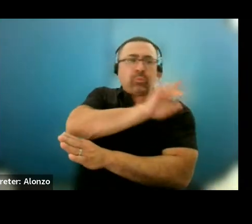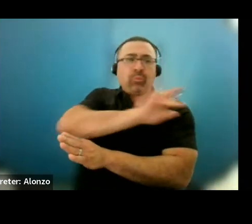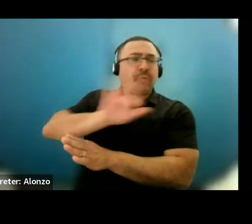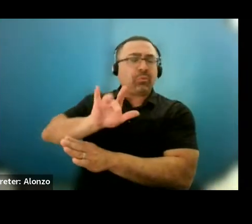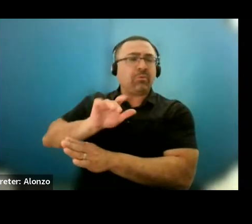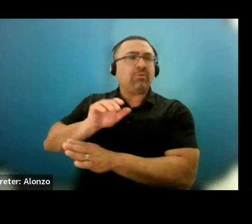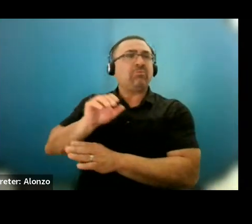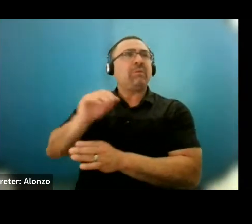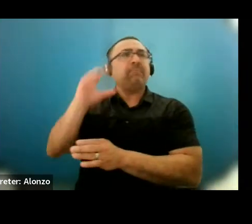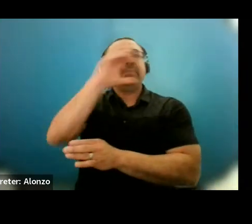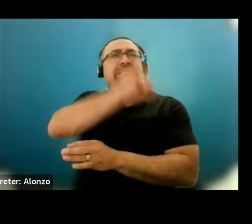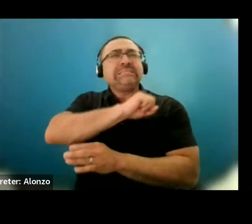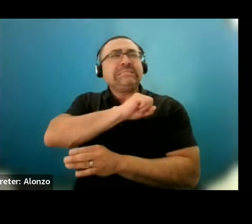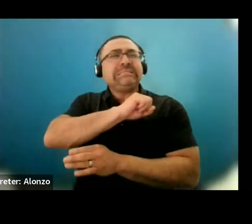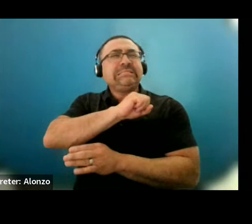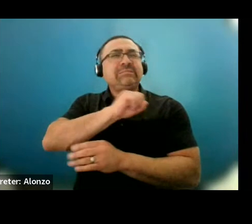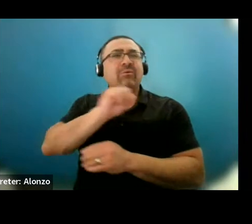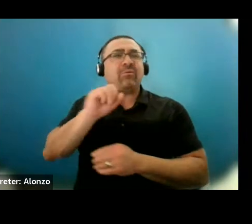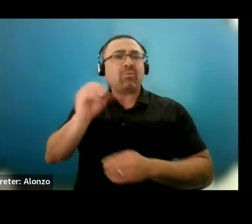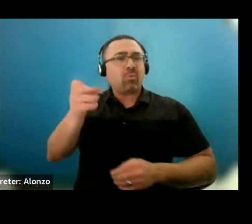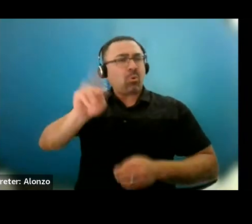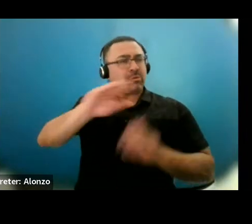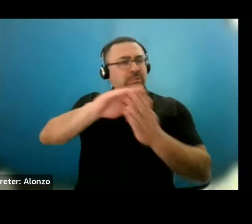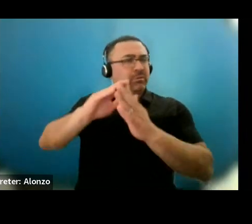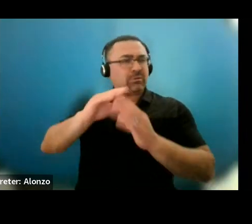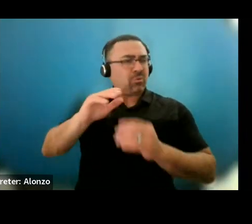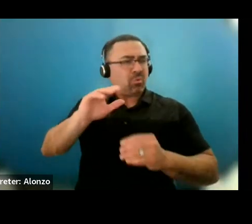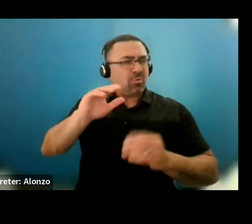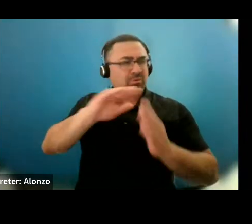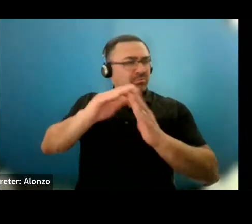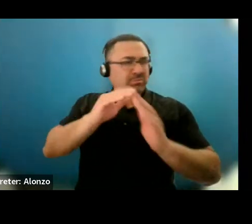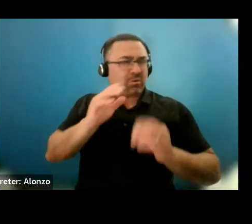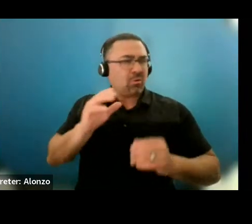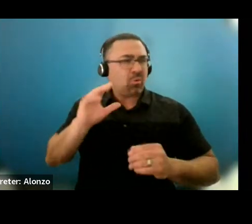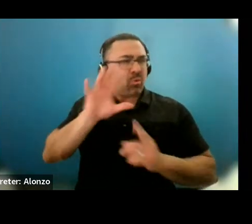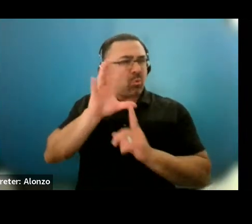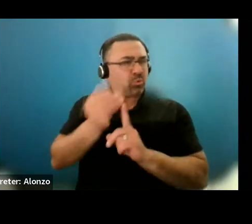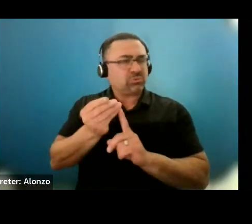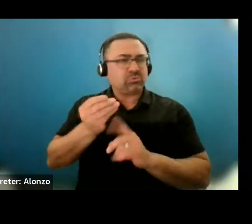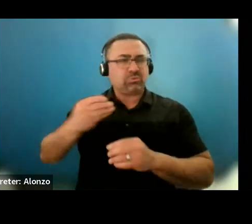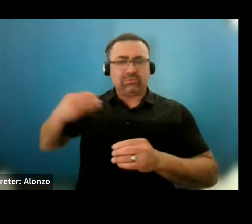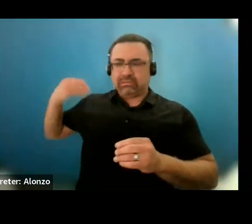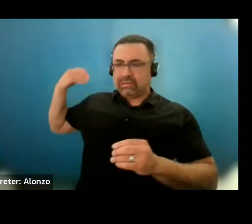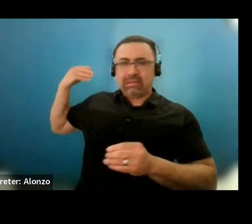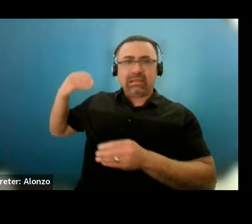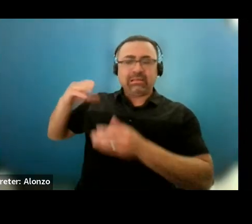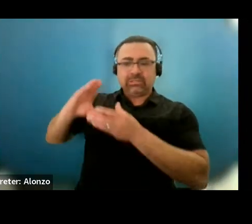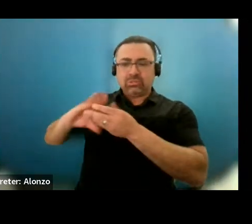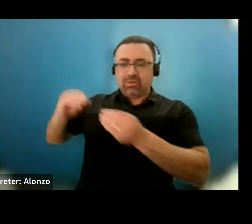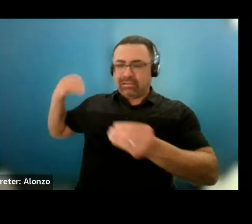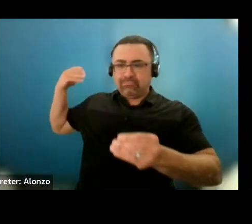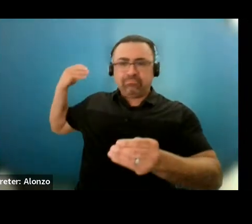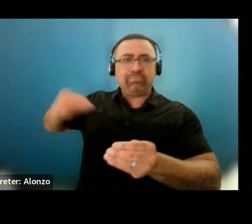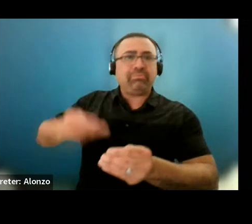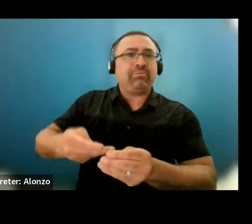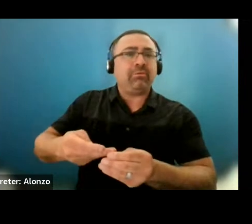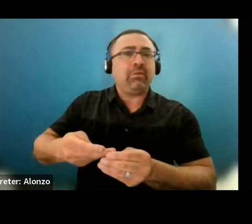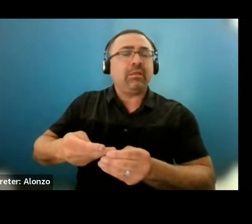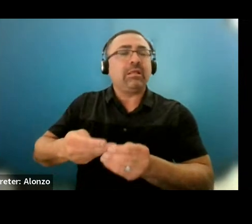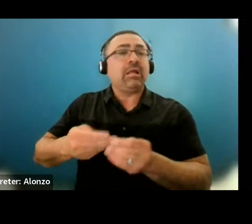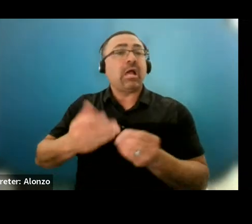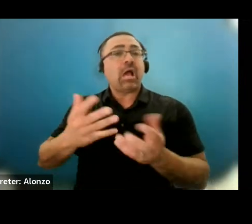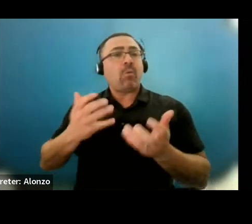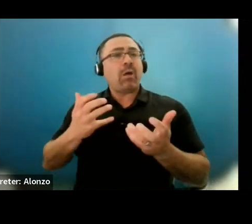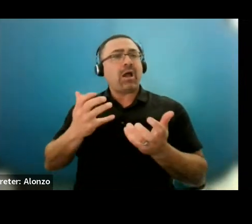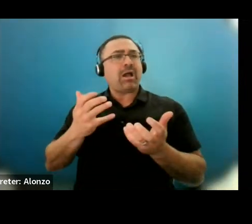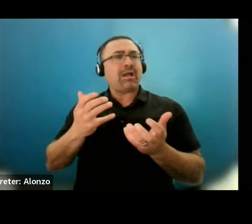own cultural history and our own cultural legacy. And so I wanted to kind of find a way to capture